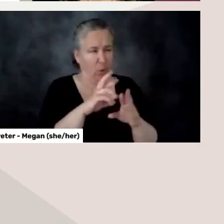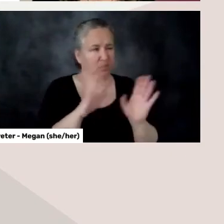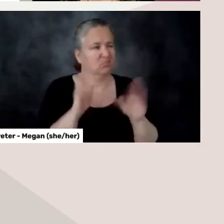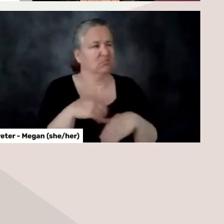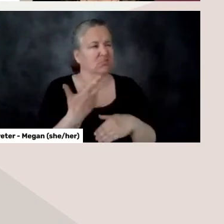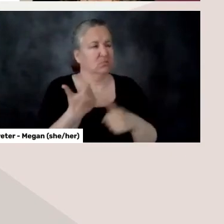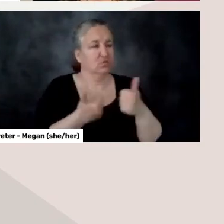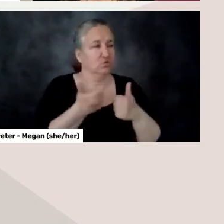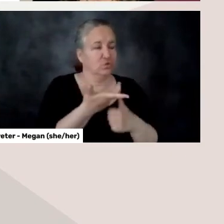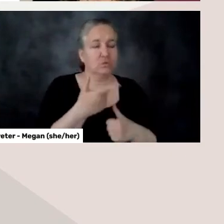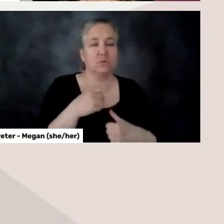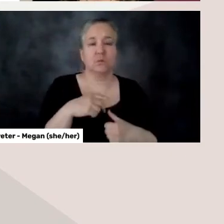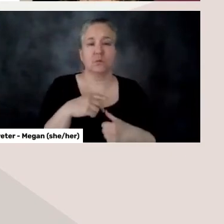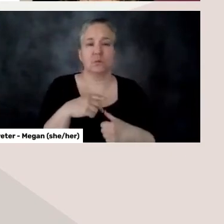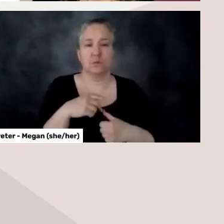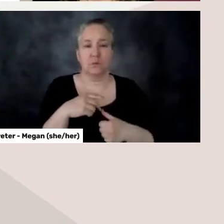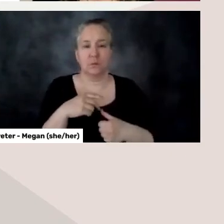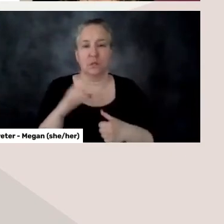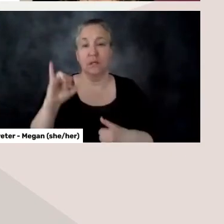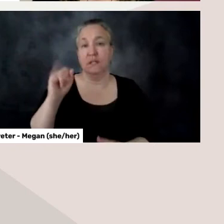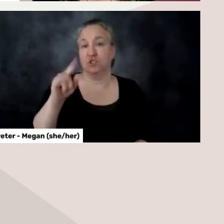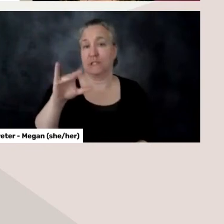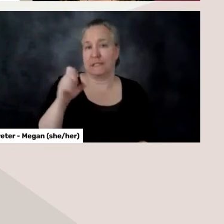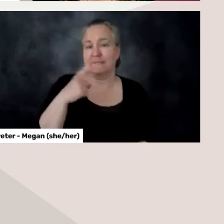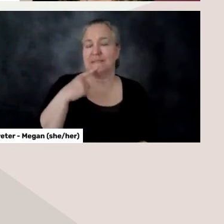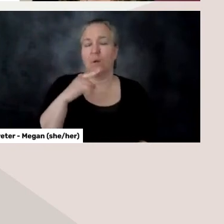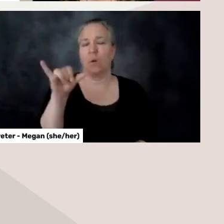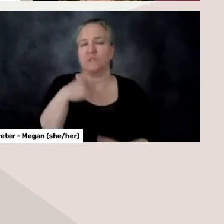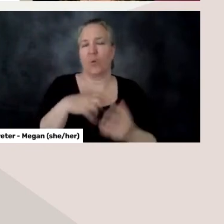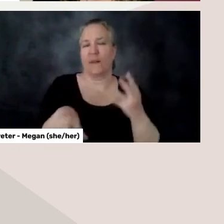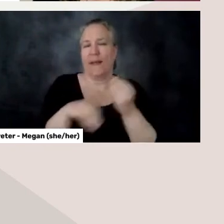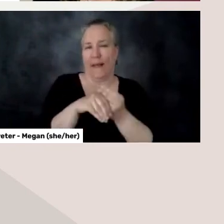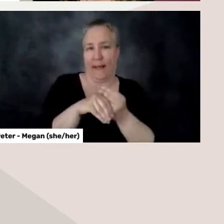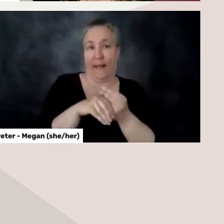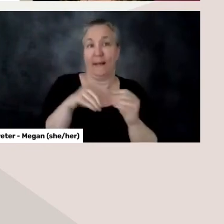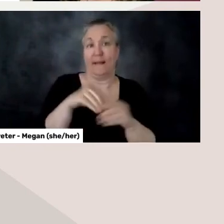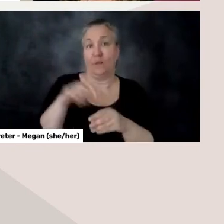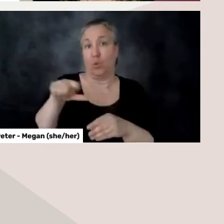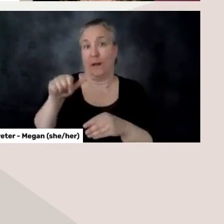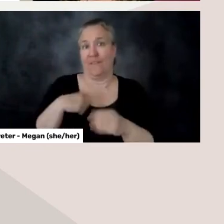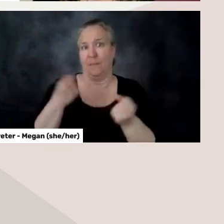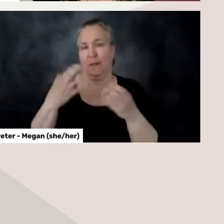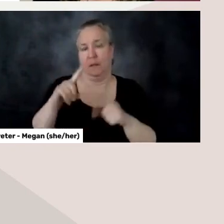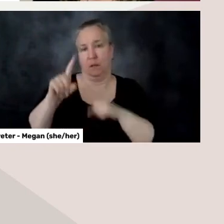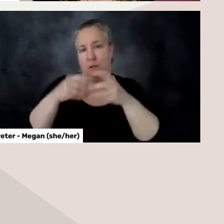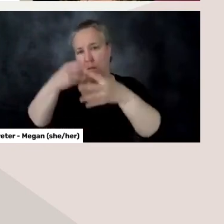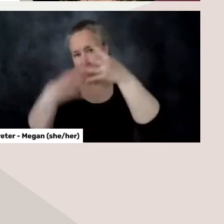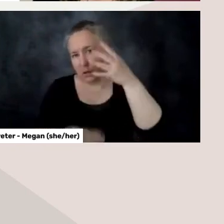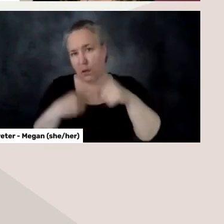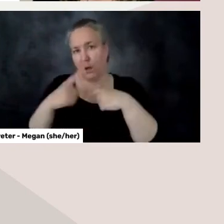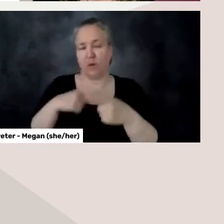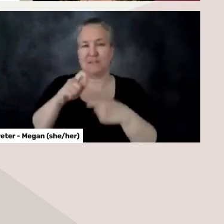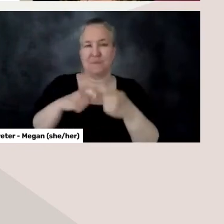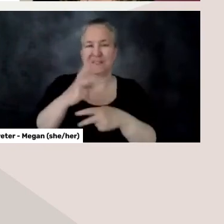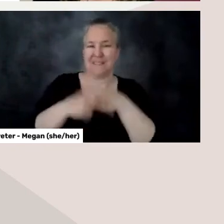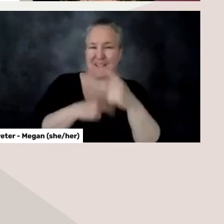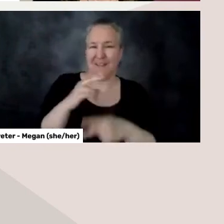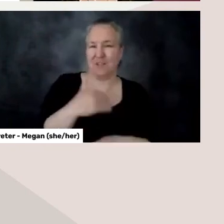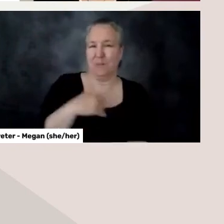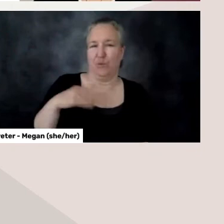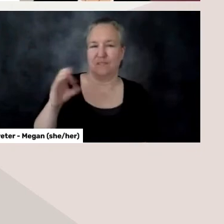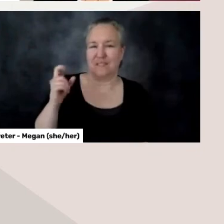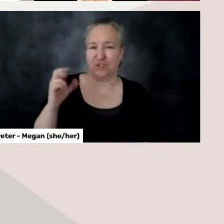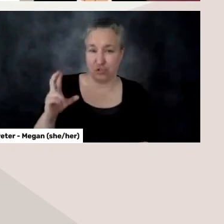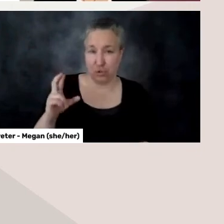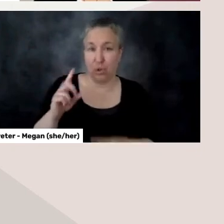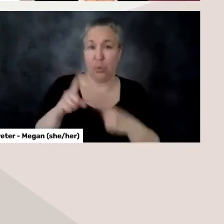I also want to add, because there's a lot of questions in the Q&A about specific types of breast cancer, that when we regather